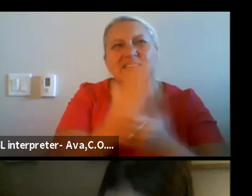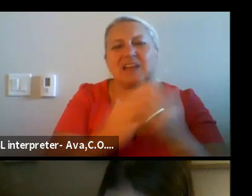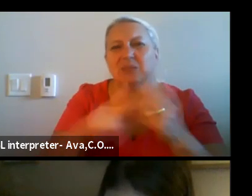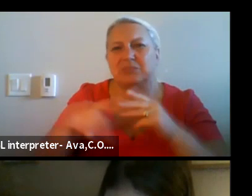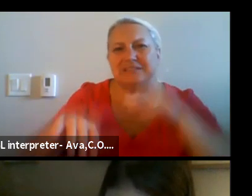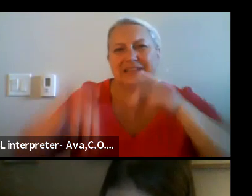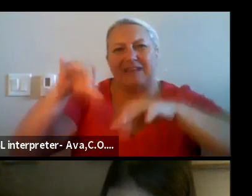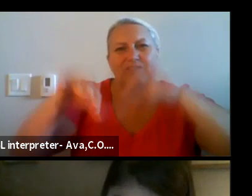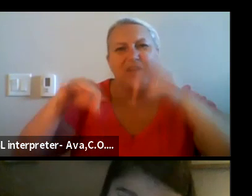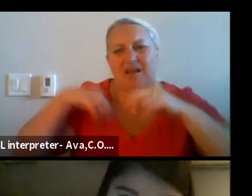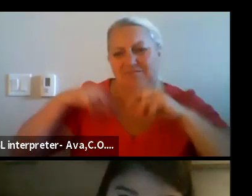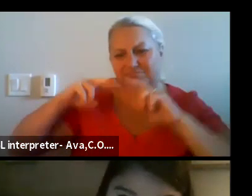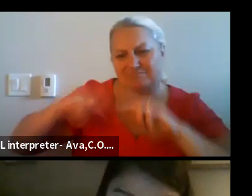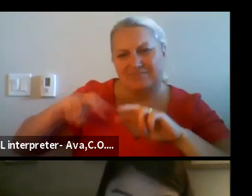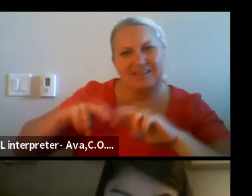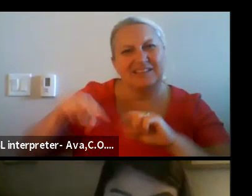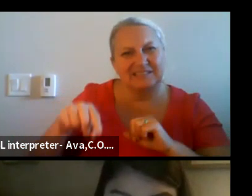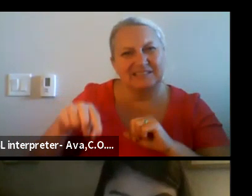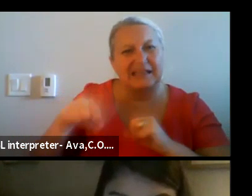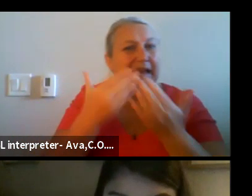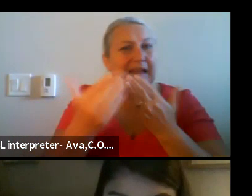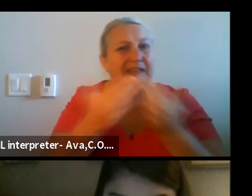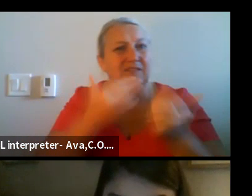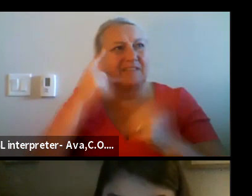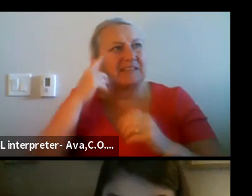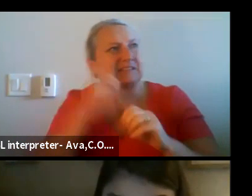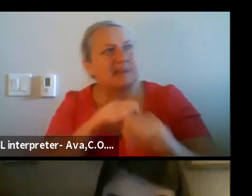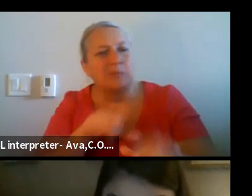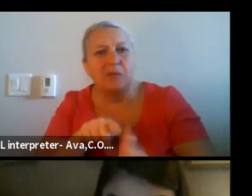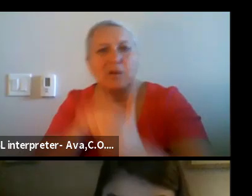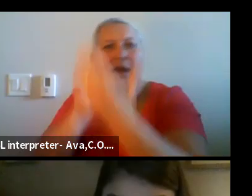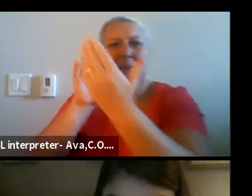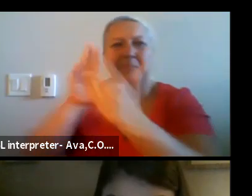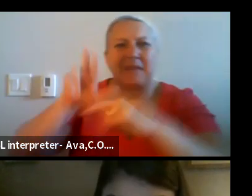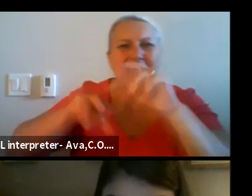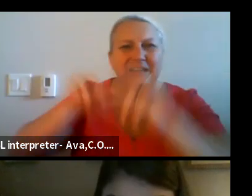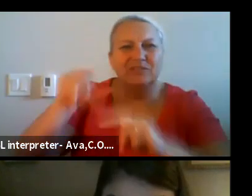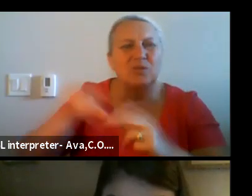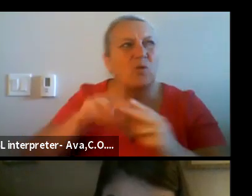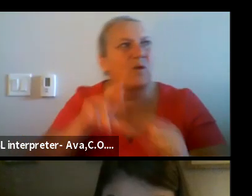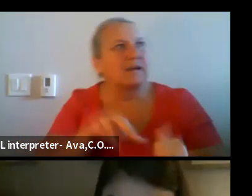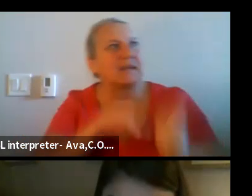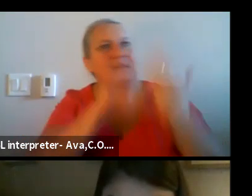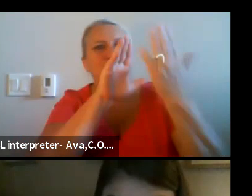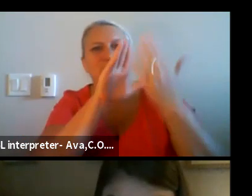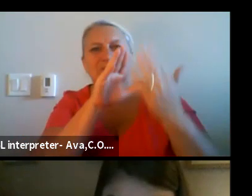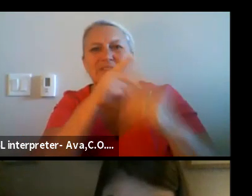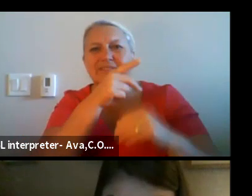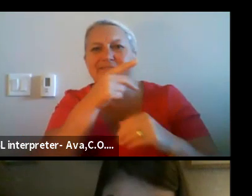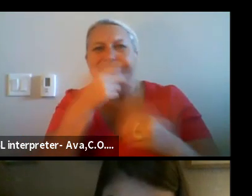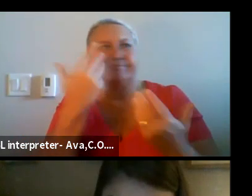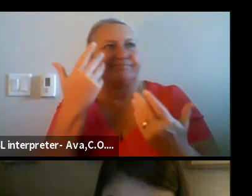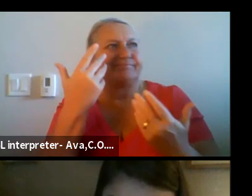was making, even in terms of encountering a building, encountering an institution.